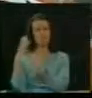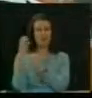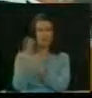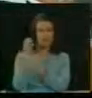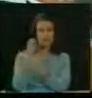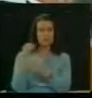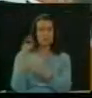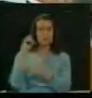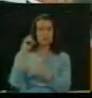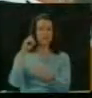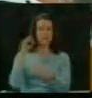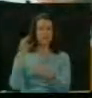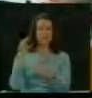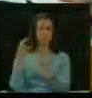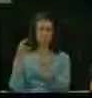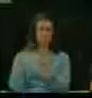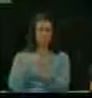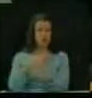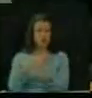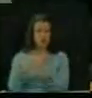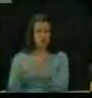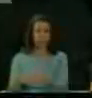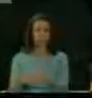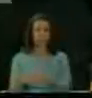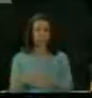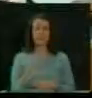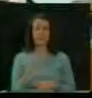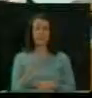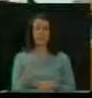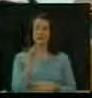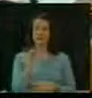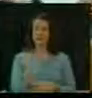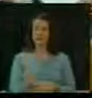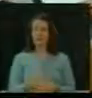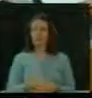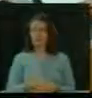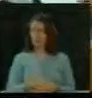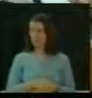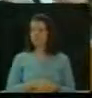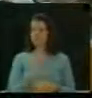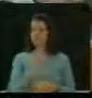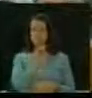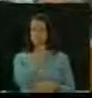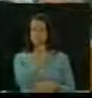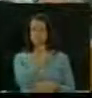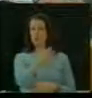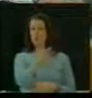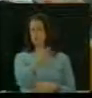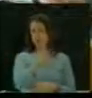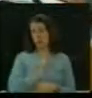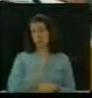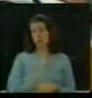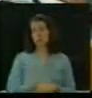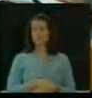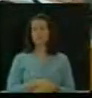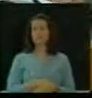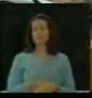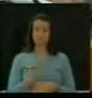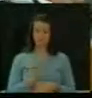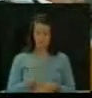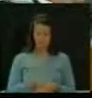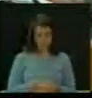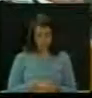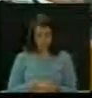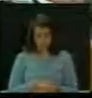the hearing body. Okay, Commissioner Smith. Mr. Hammond had his light on first. No, that's okay. Go ahead. I was just,